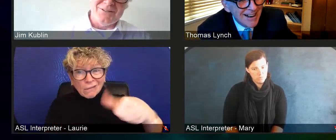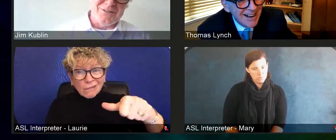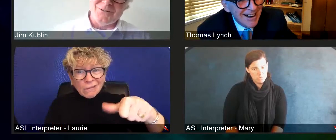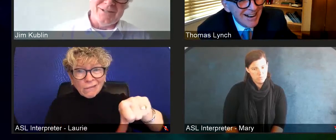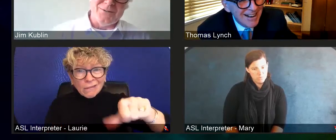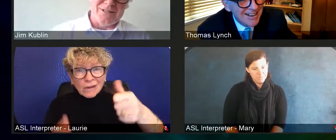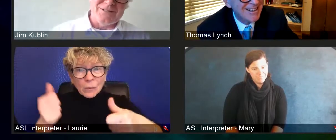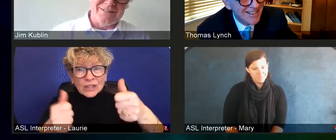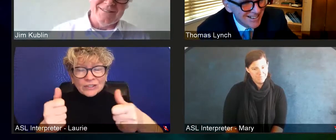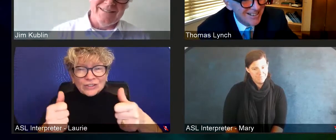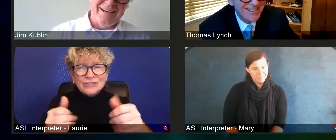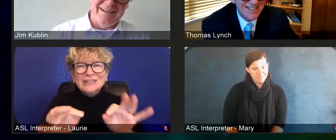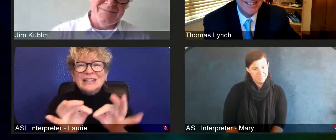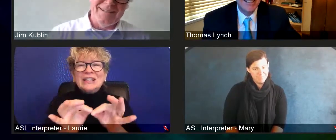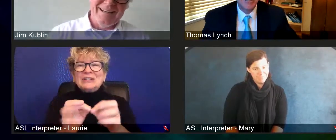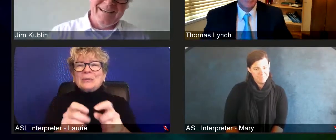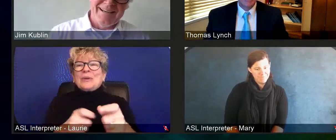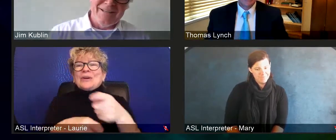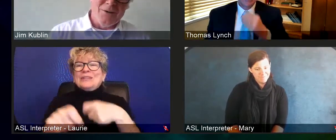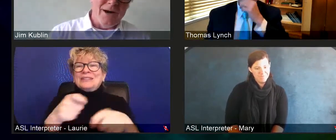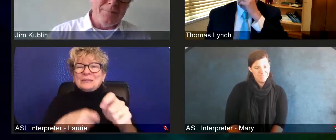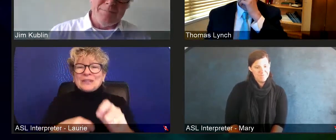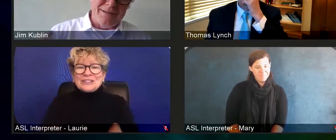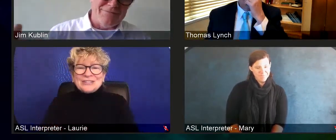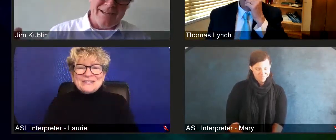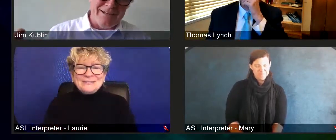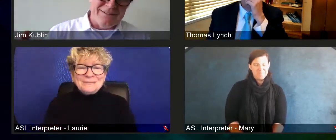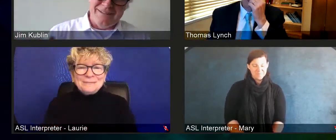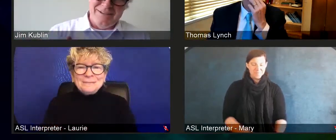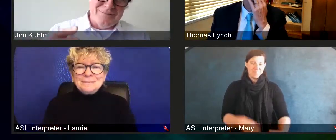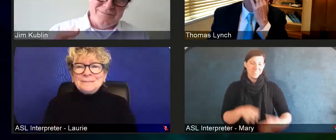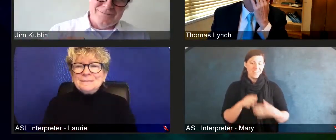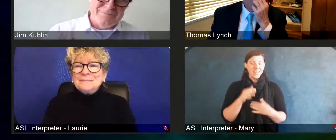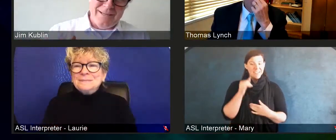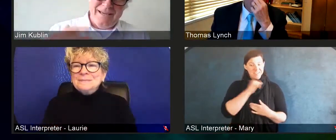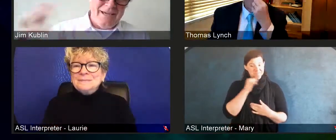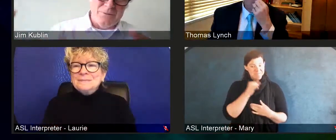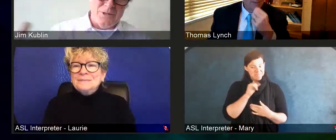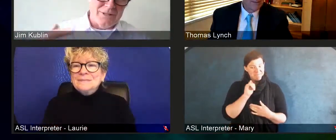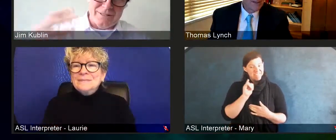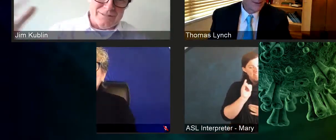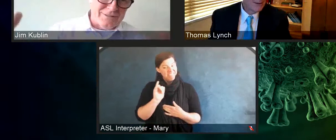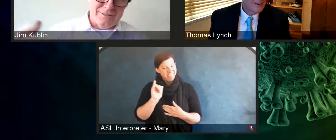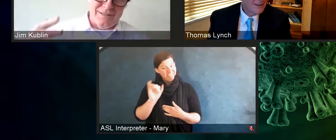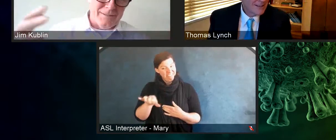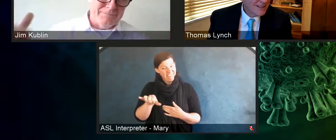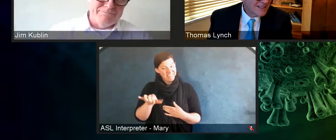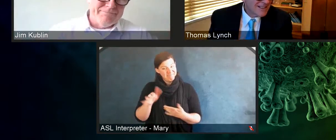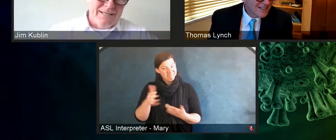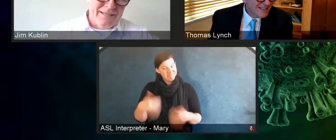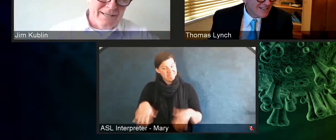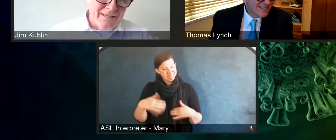That's another great question. I'm a big fan of heterologous